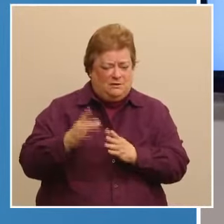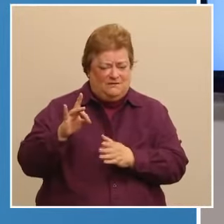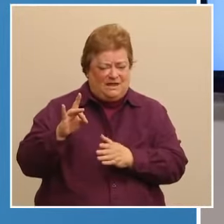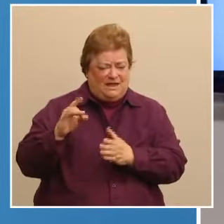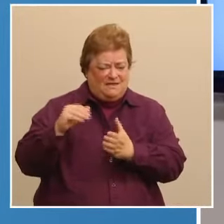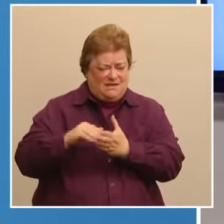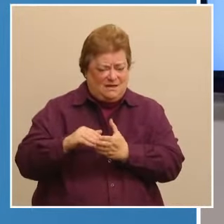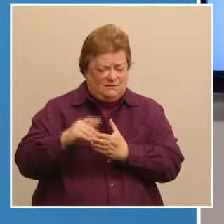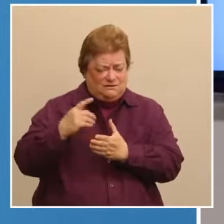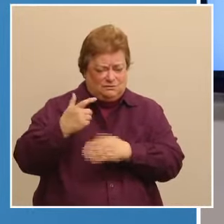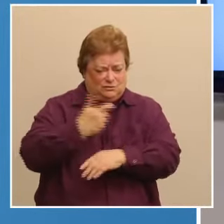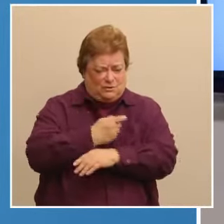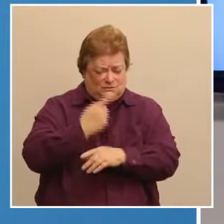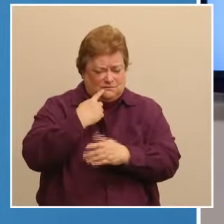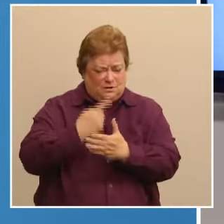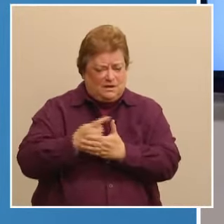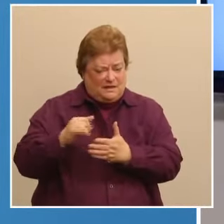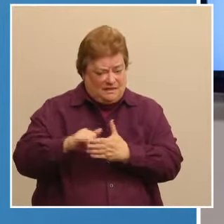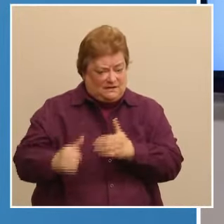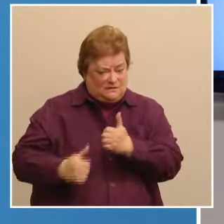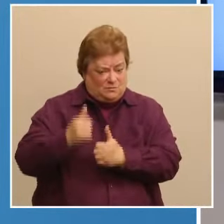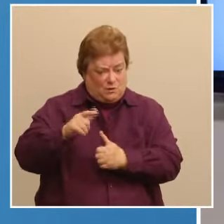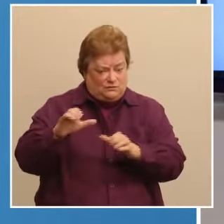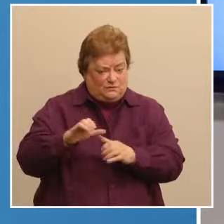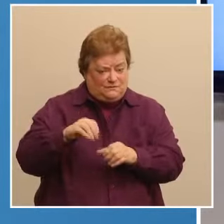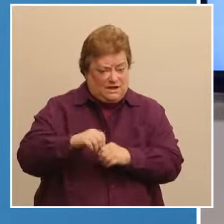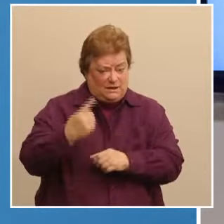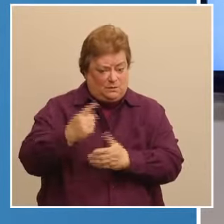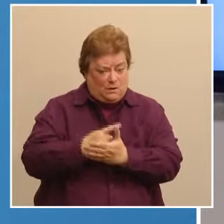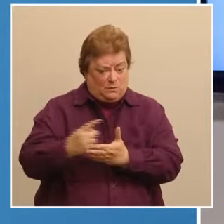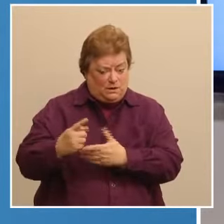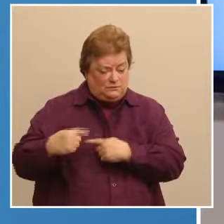that you guys have done in 1 week so far? Yes.